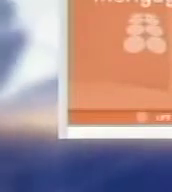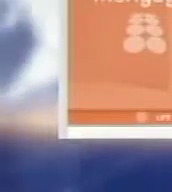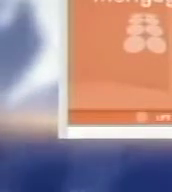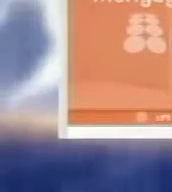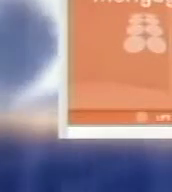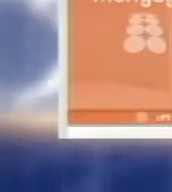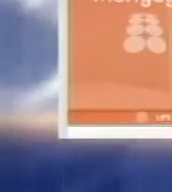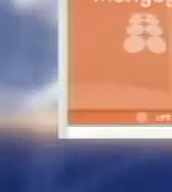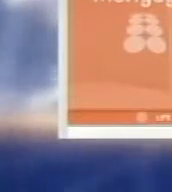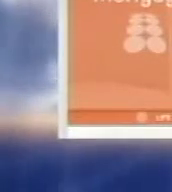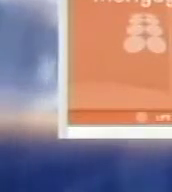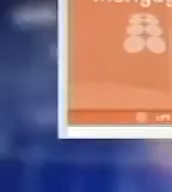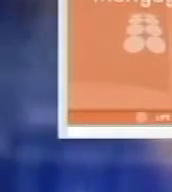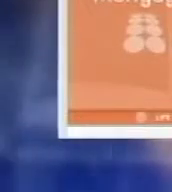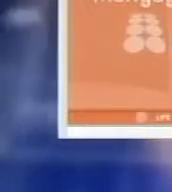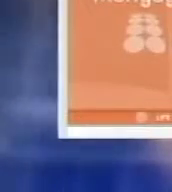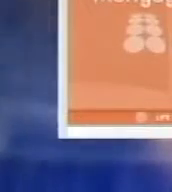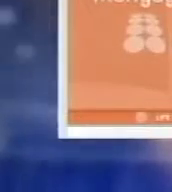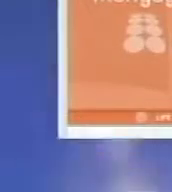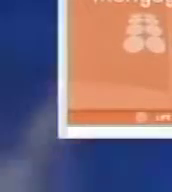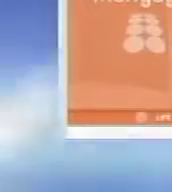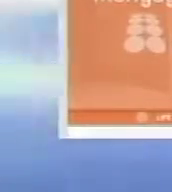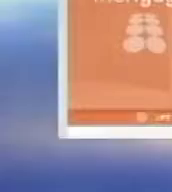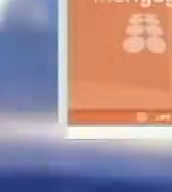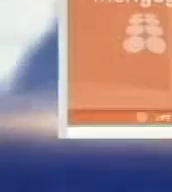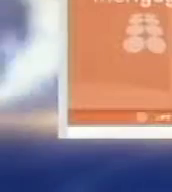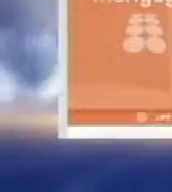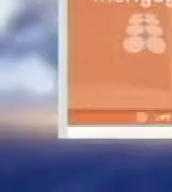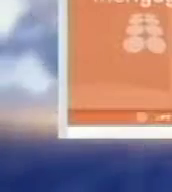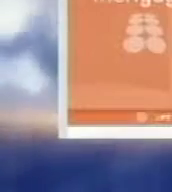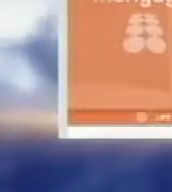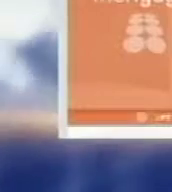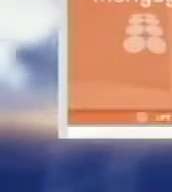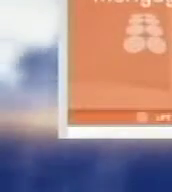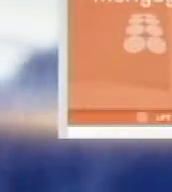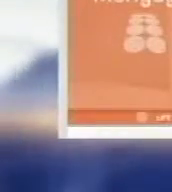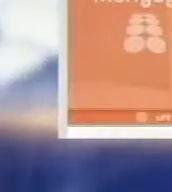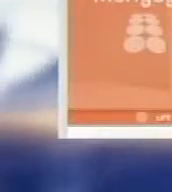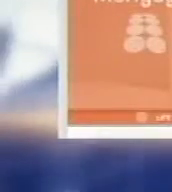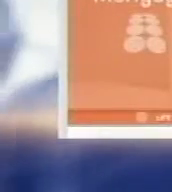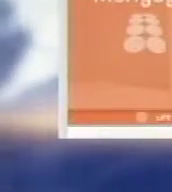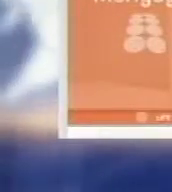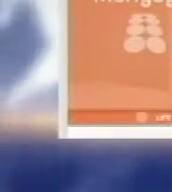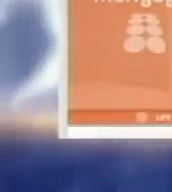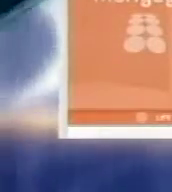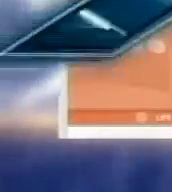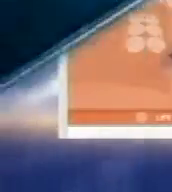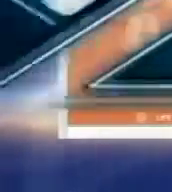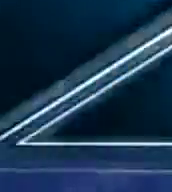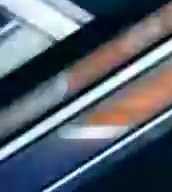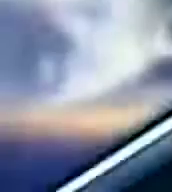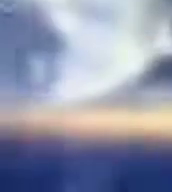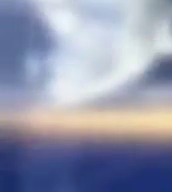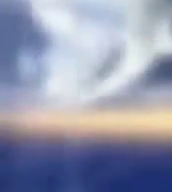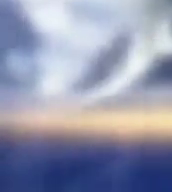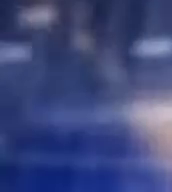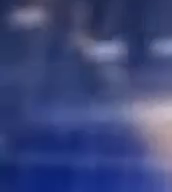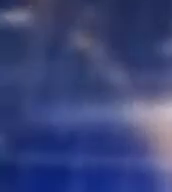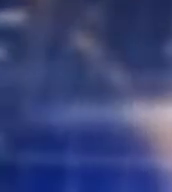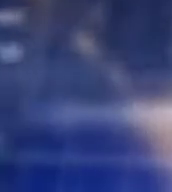the company reports a net income of $5.6 million and $550 million on its year-end balance